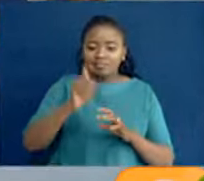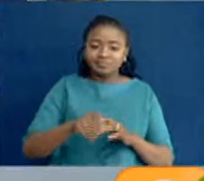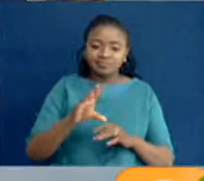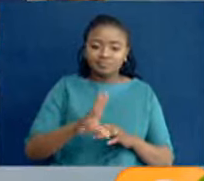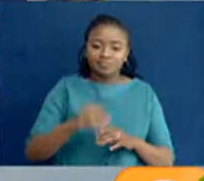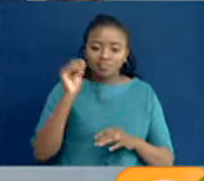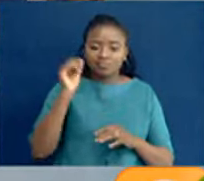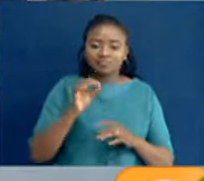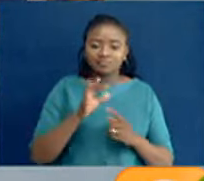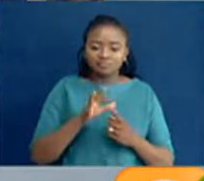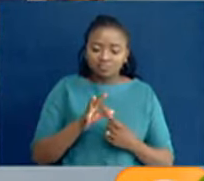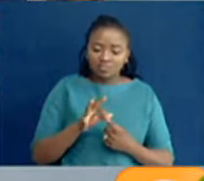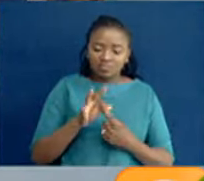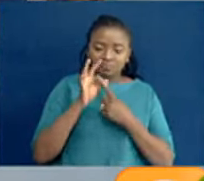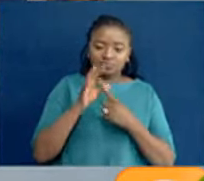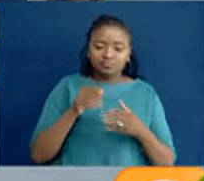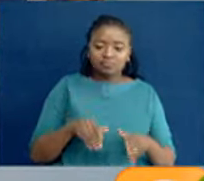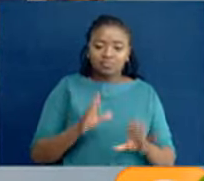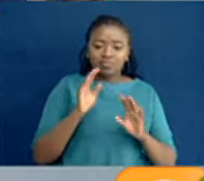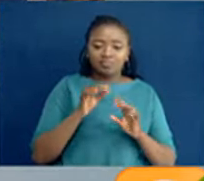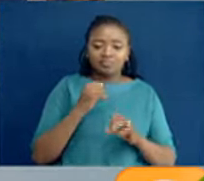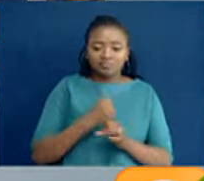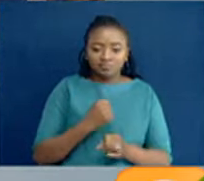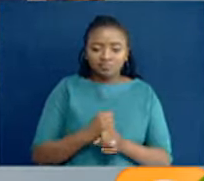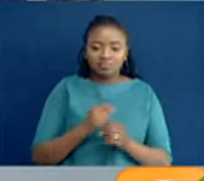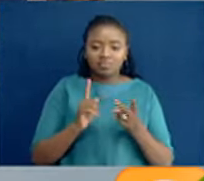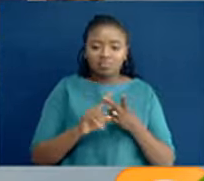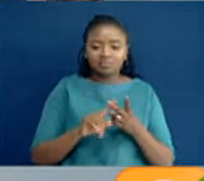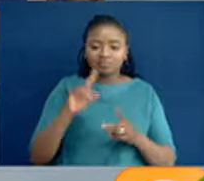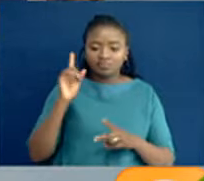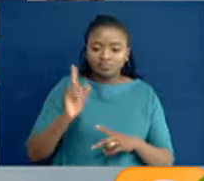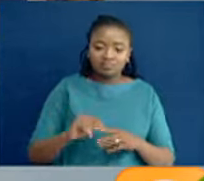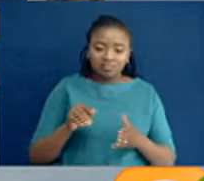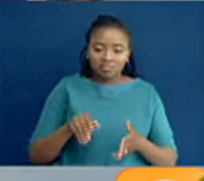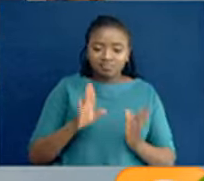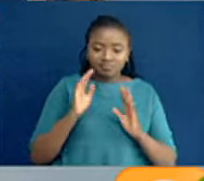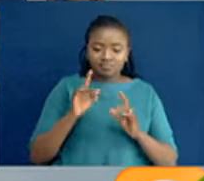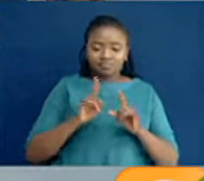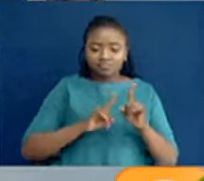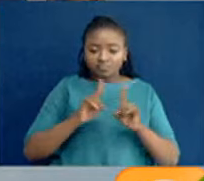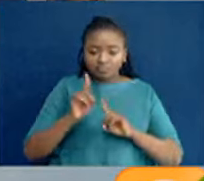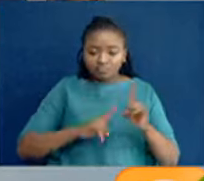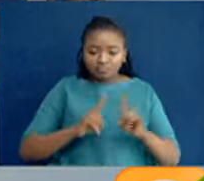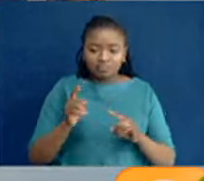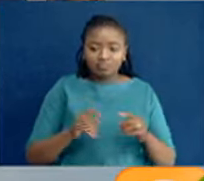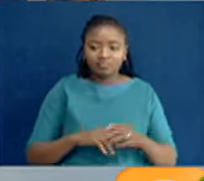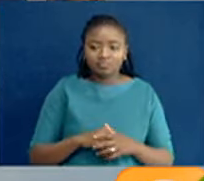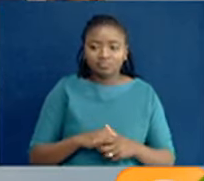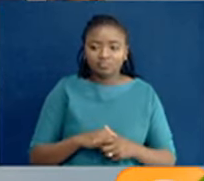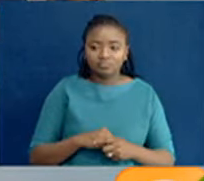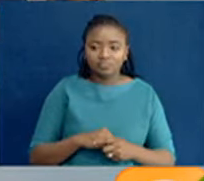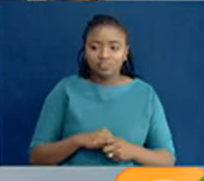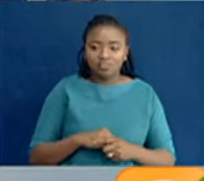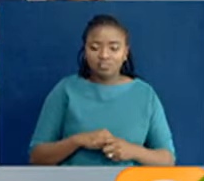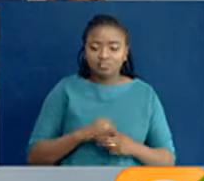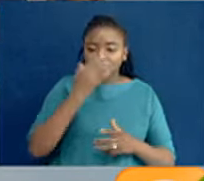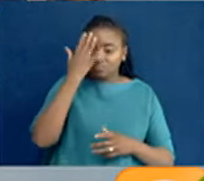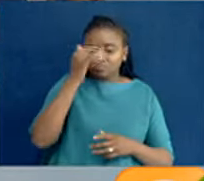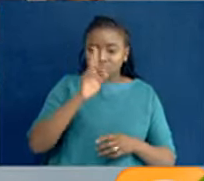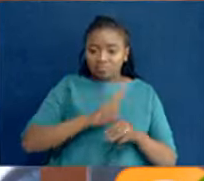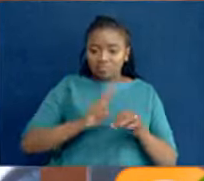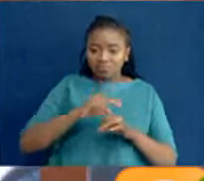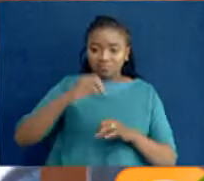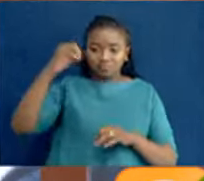There is a cheaper public transport because it's using a renewable energy, right, which is cheaper than